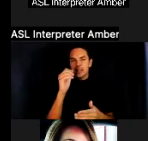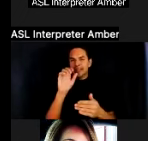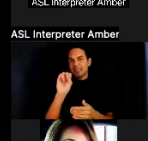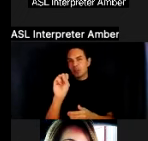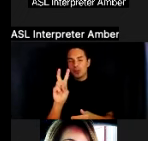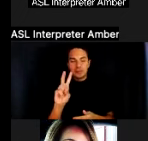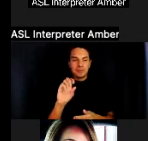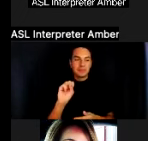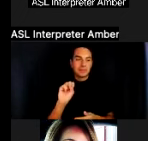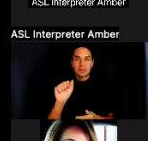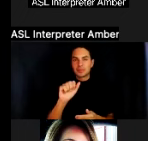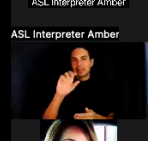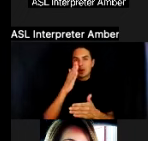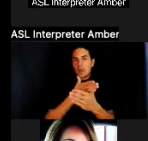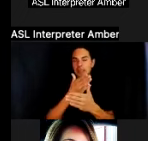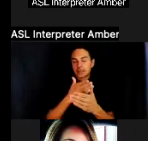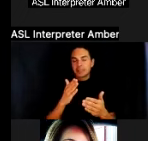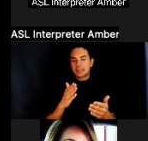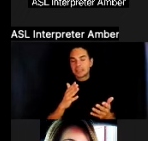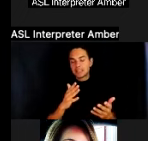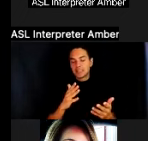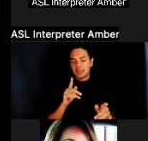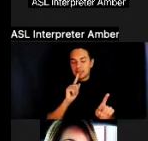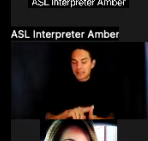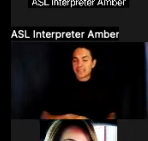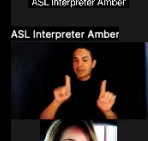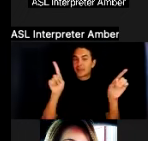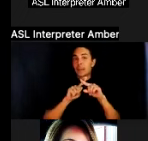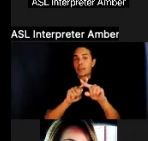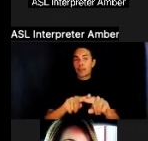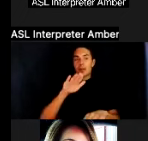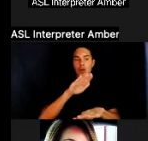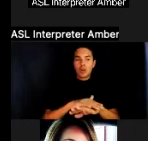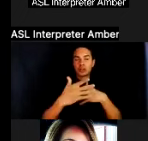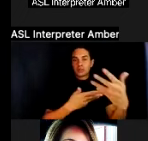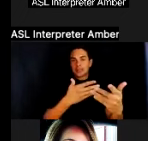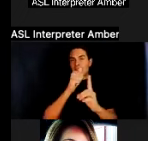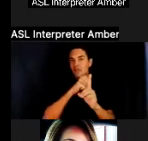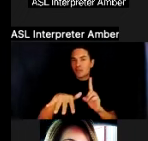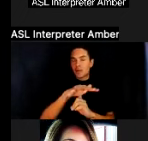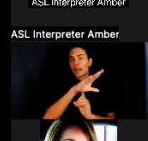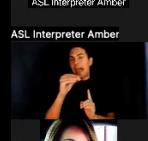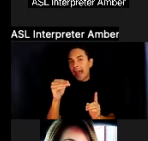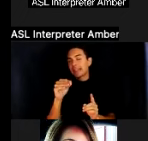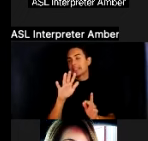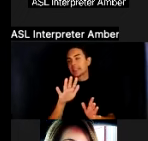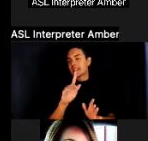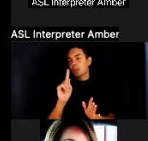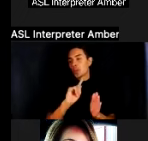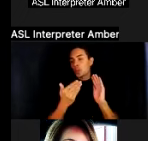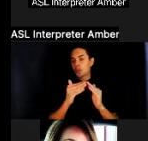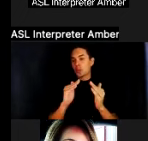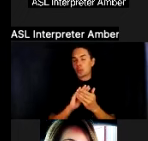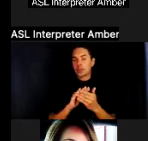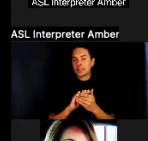things is going to be like different depending on sort of the environment and also like where the community